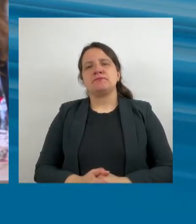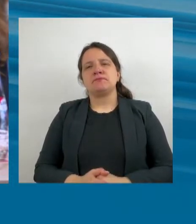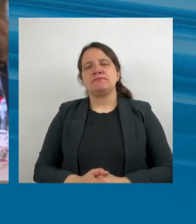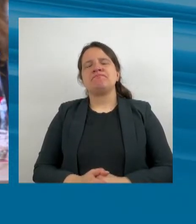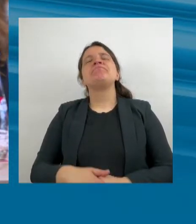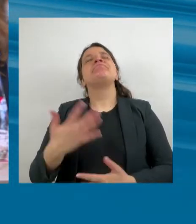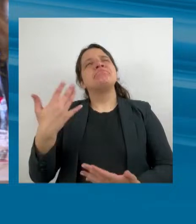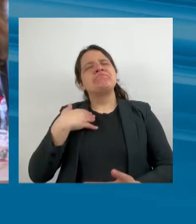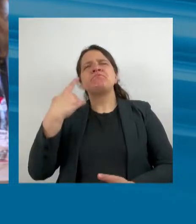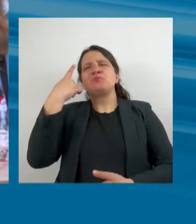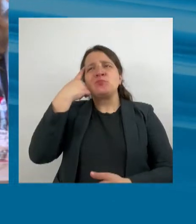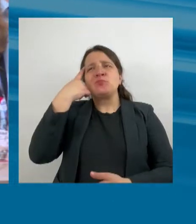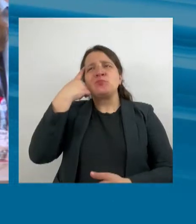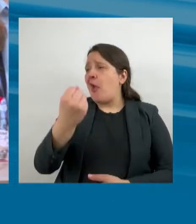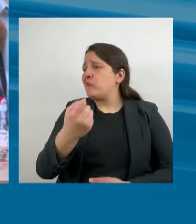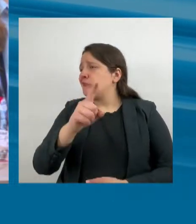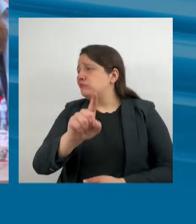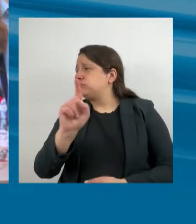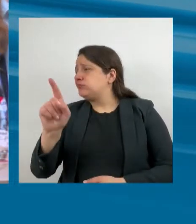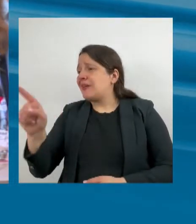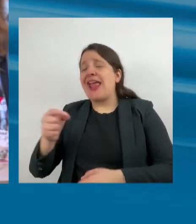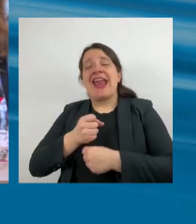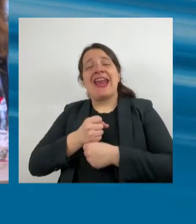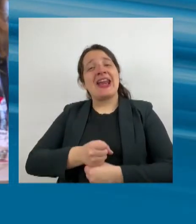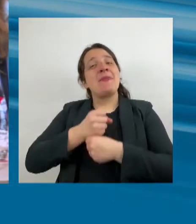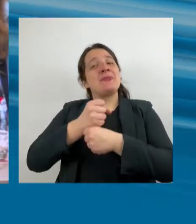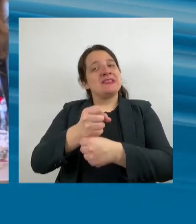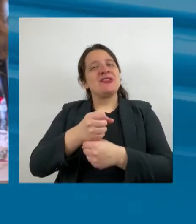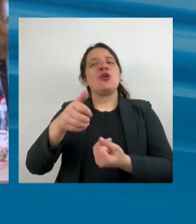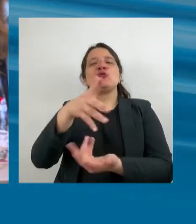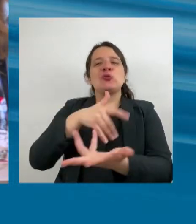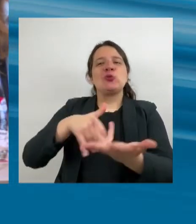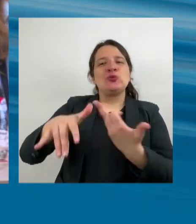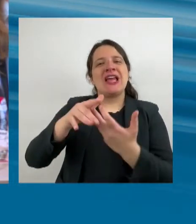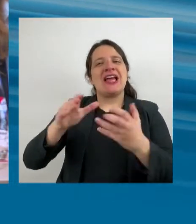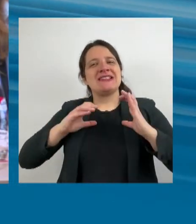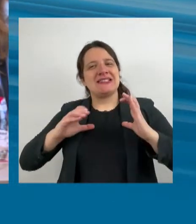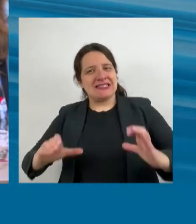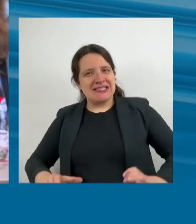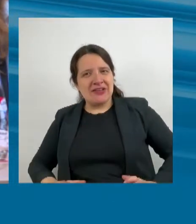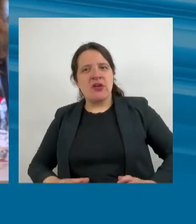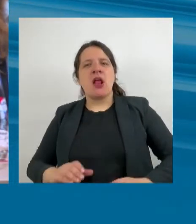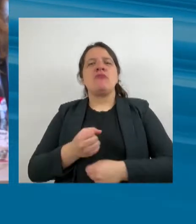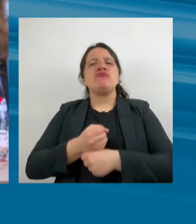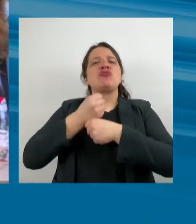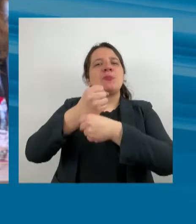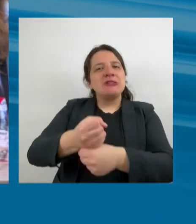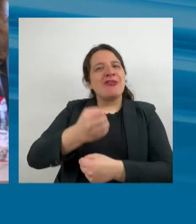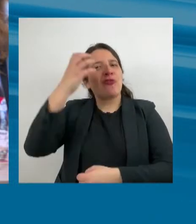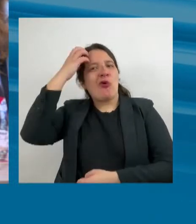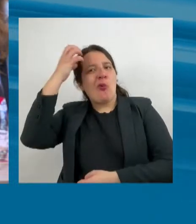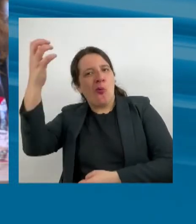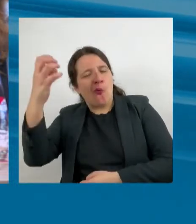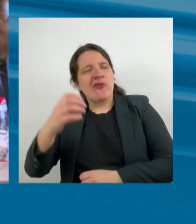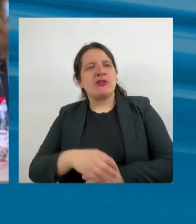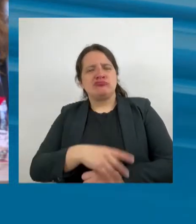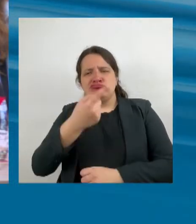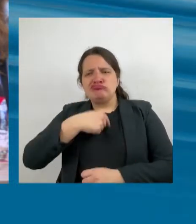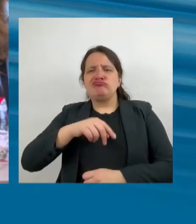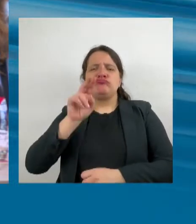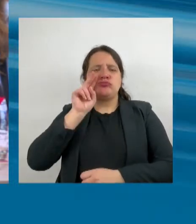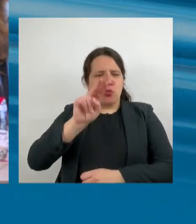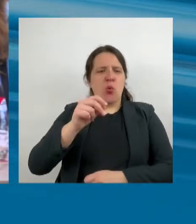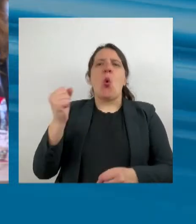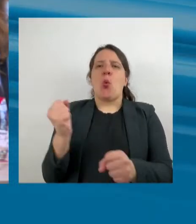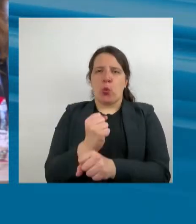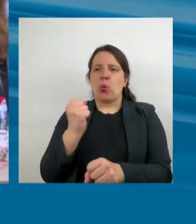it is my hope that our deliberations will enable robust debate, and already we have been engaged in robust debate, and the exchange